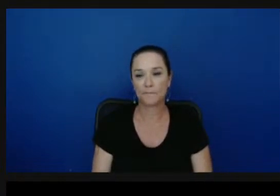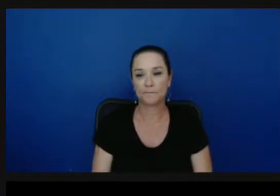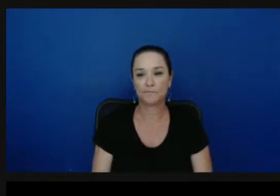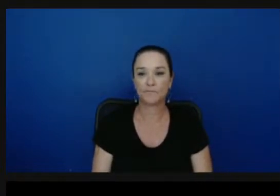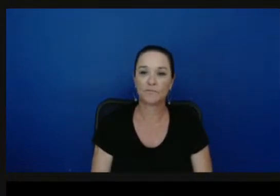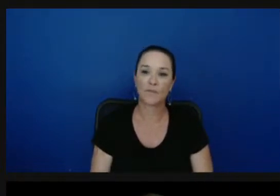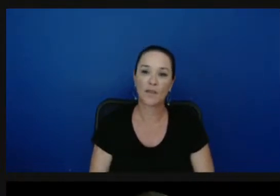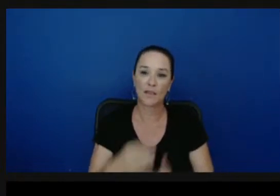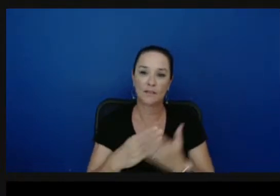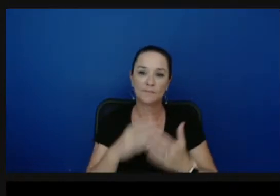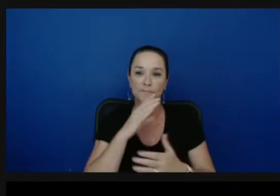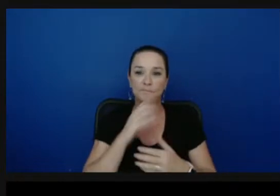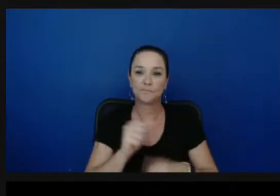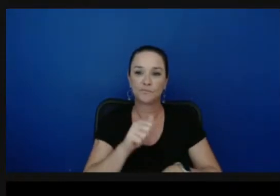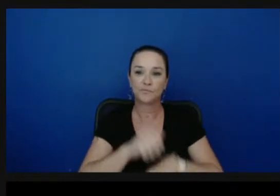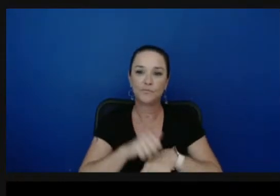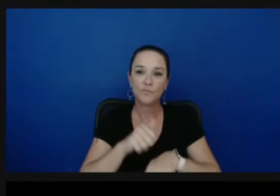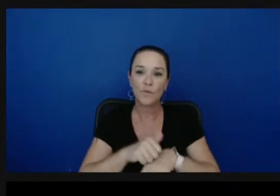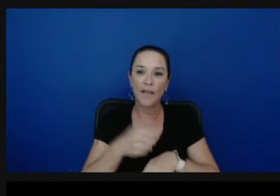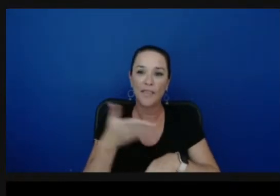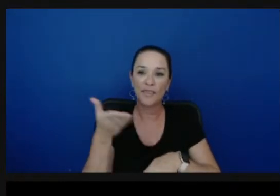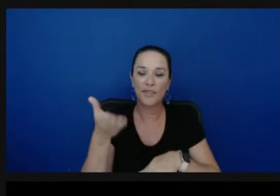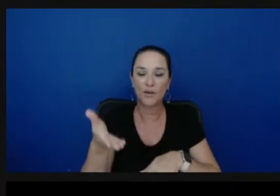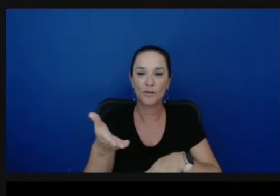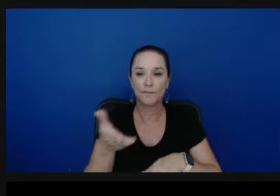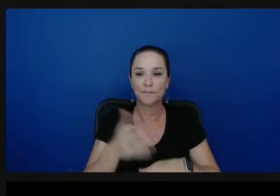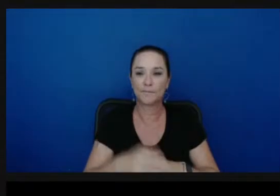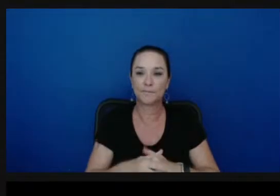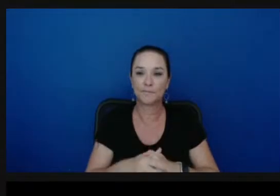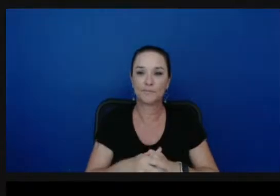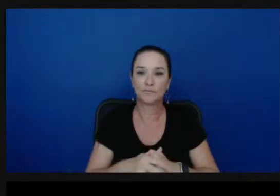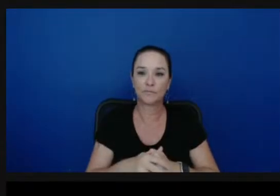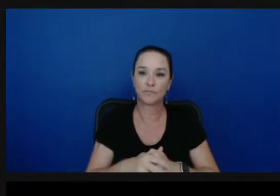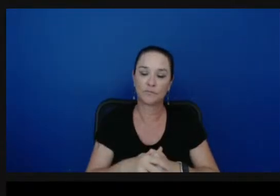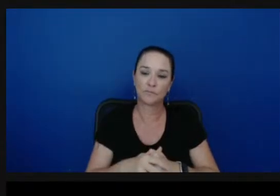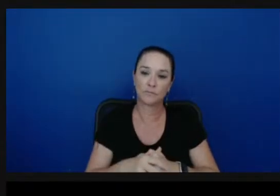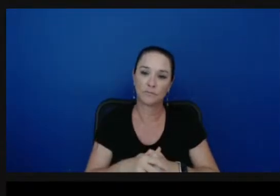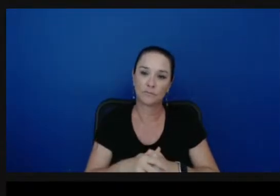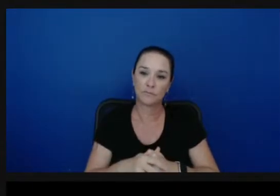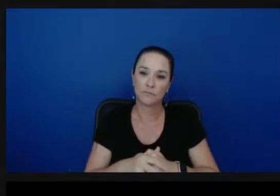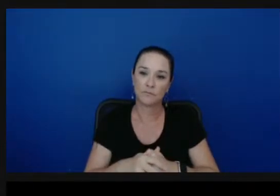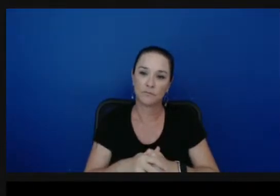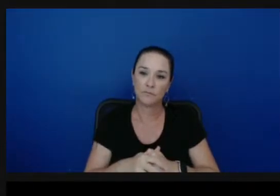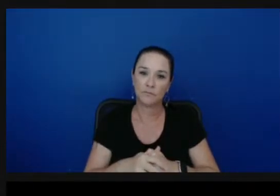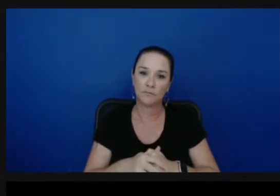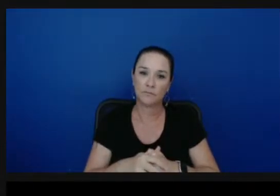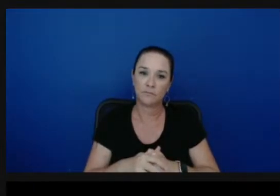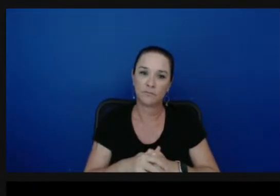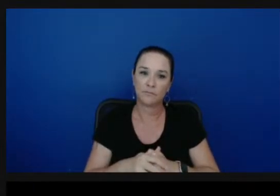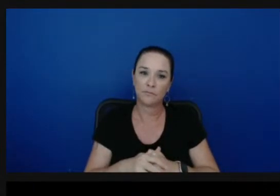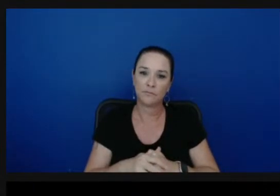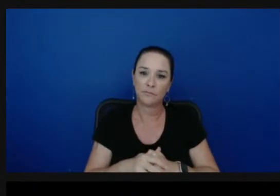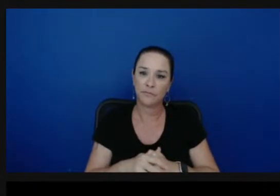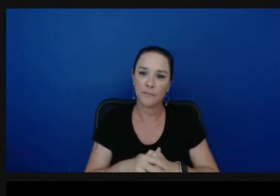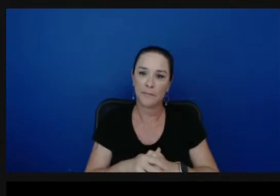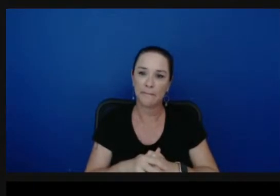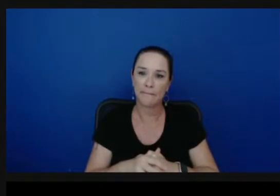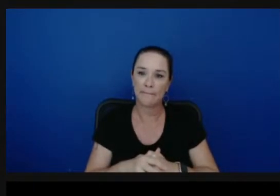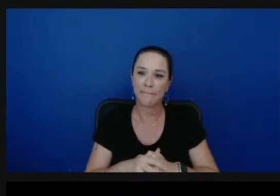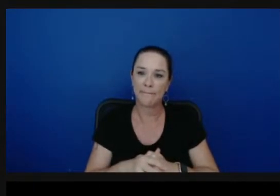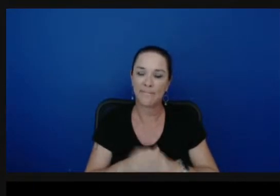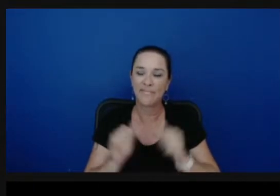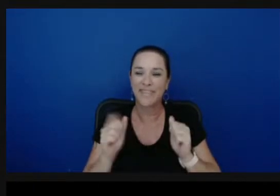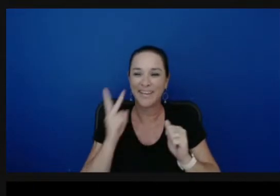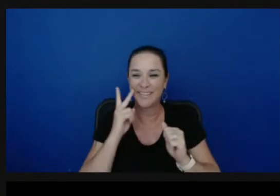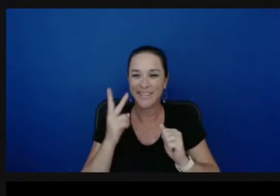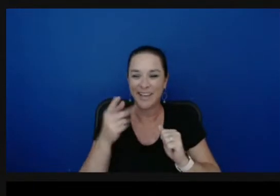that embays into this flow right here. So if you look right in there, let's see if I can get this off in time,